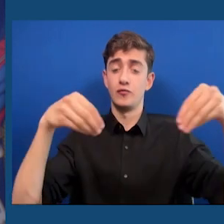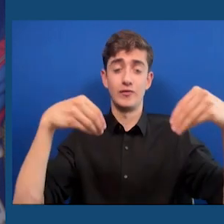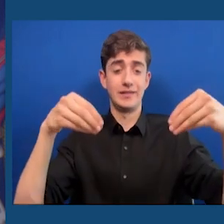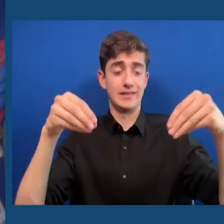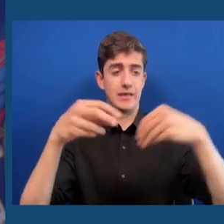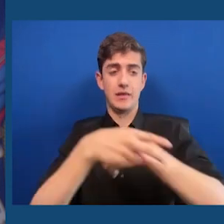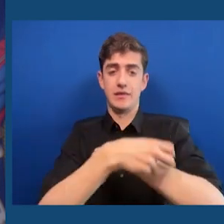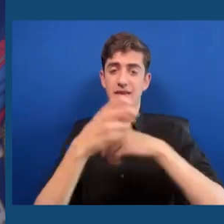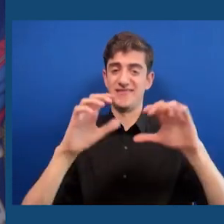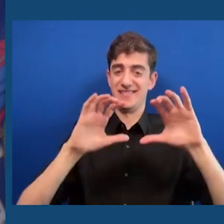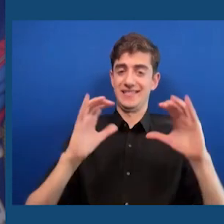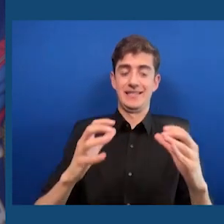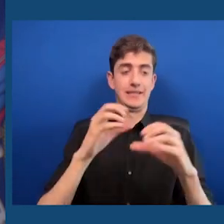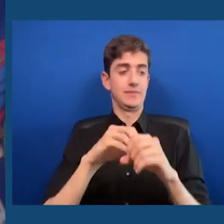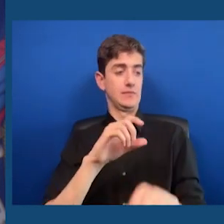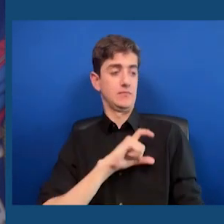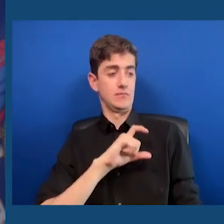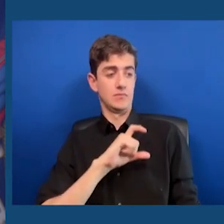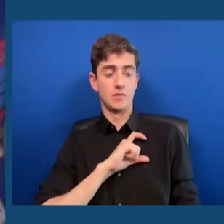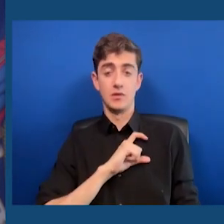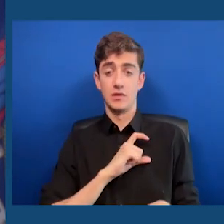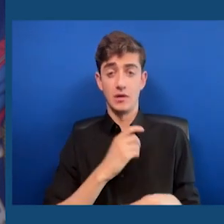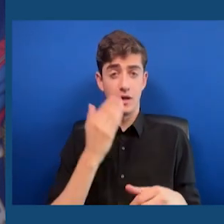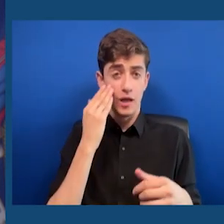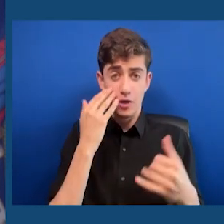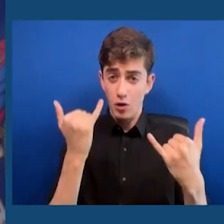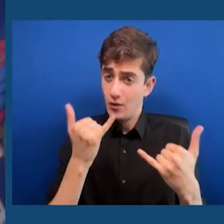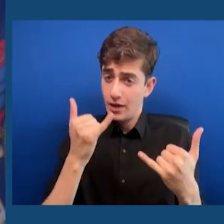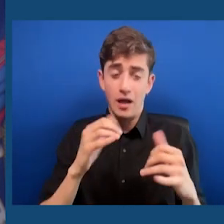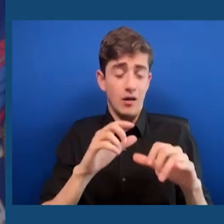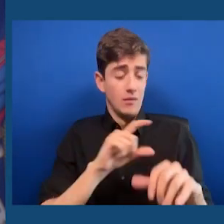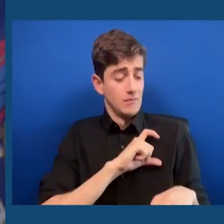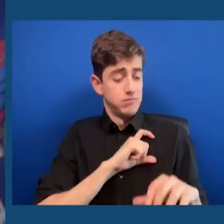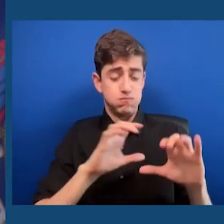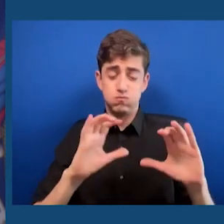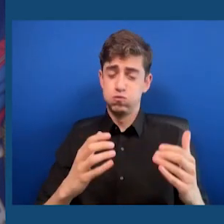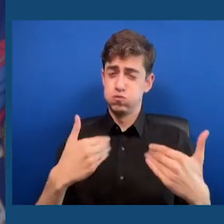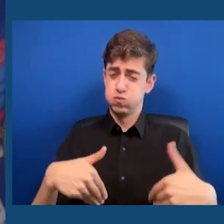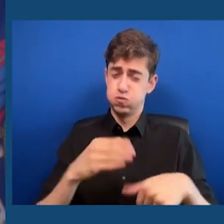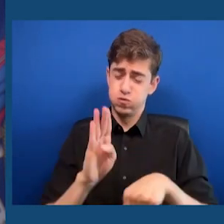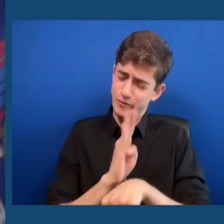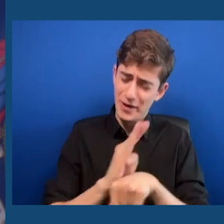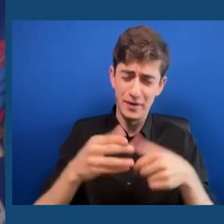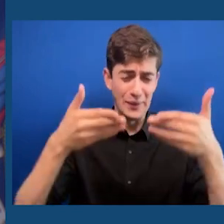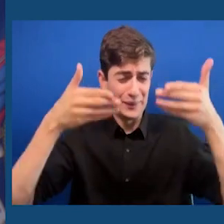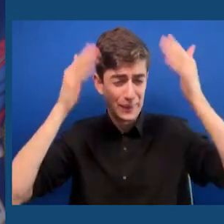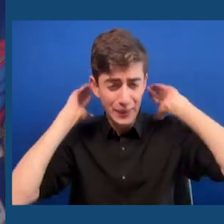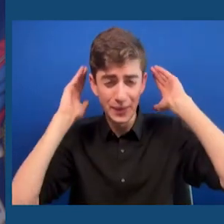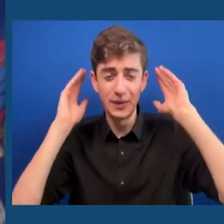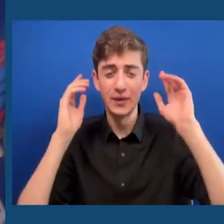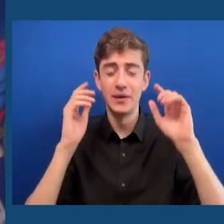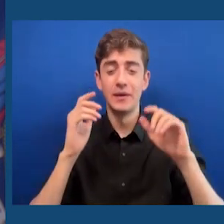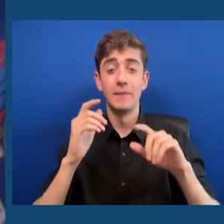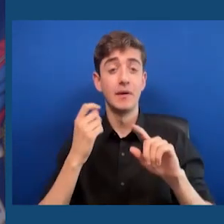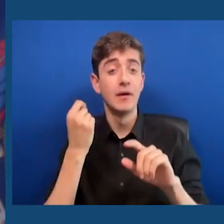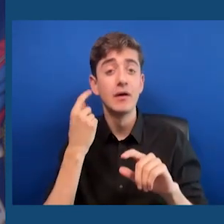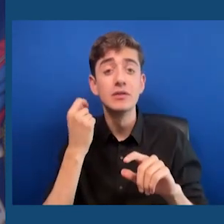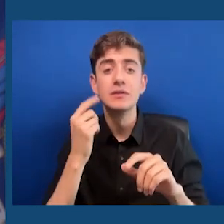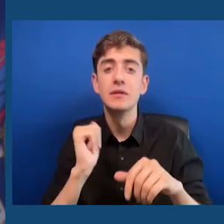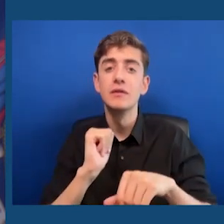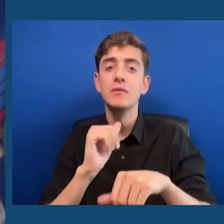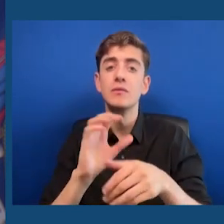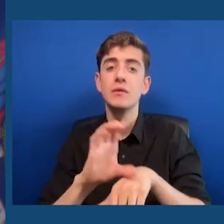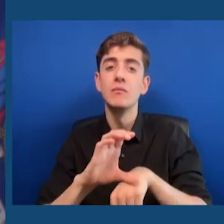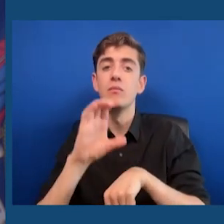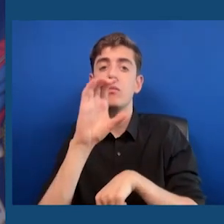resources they need. I know they're busy. A lot of other things they're working on. So you can't tell me you don't have enough money because they're putting $40 million to help